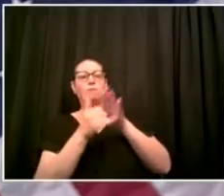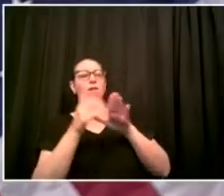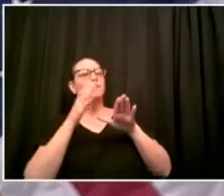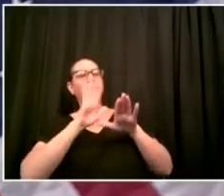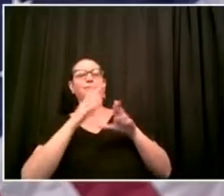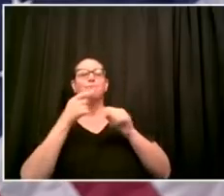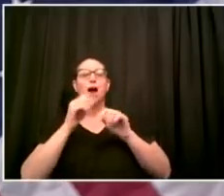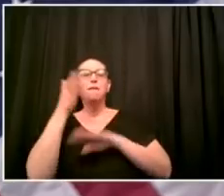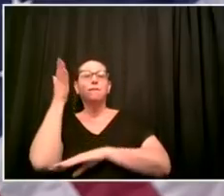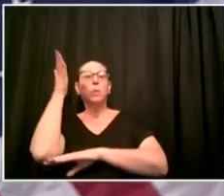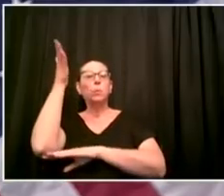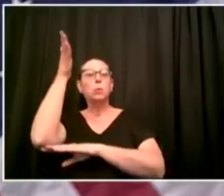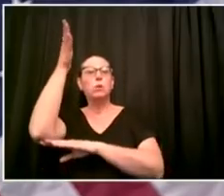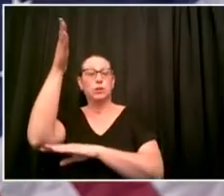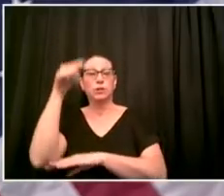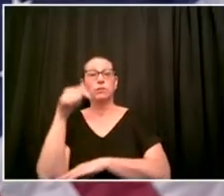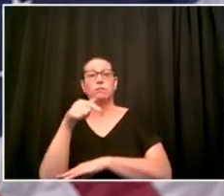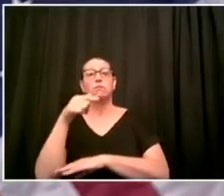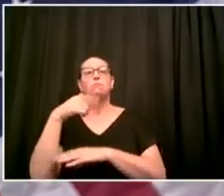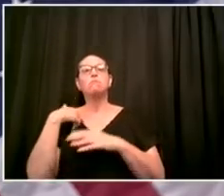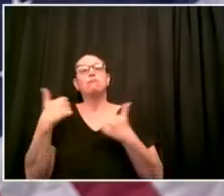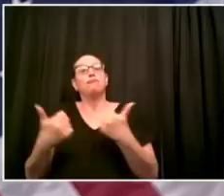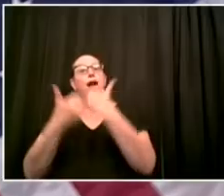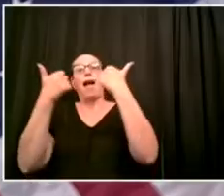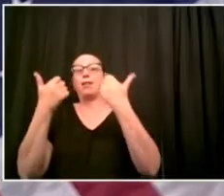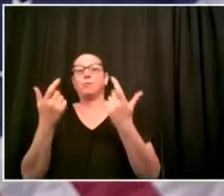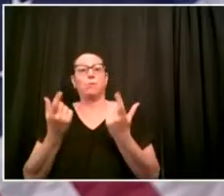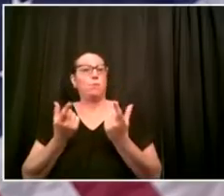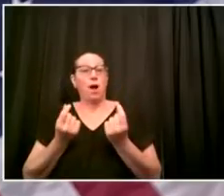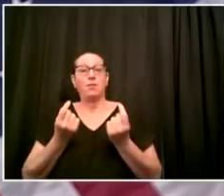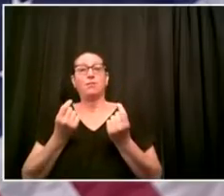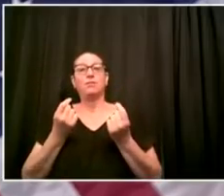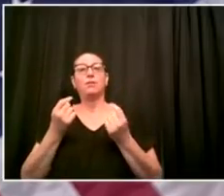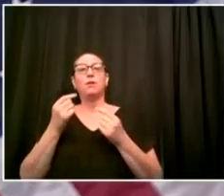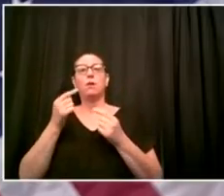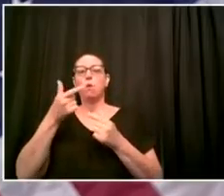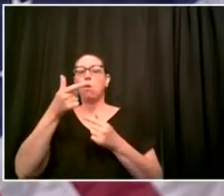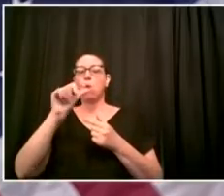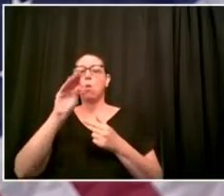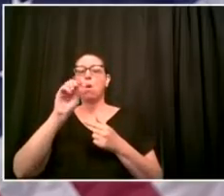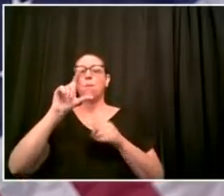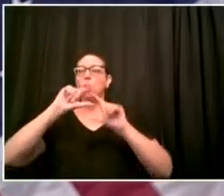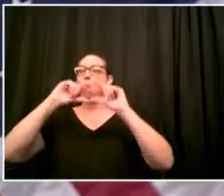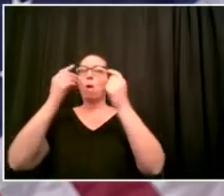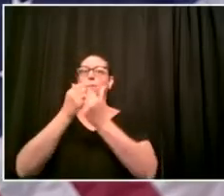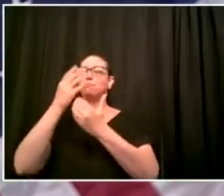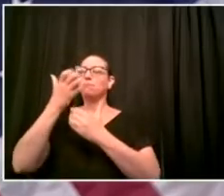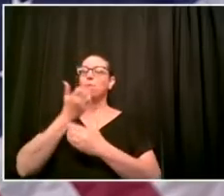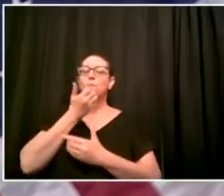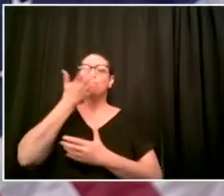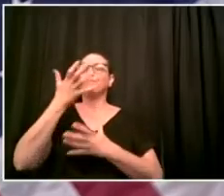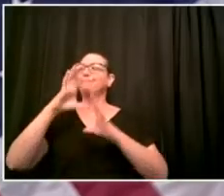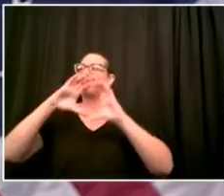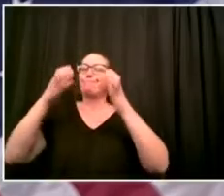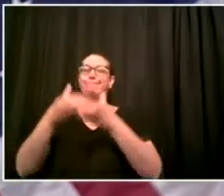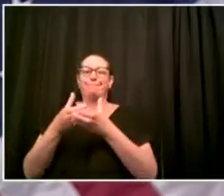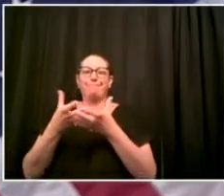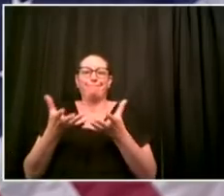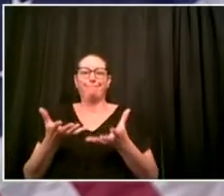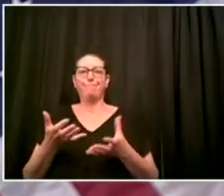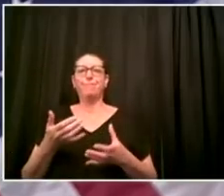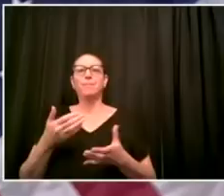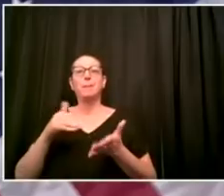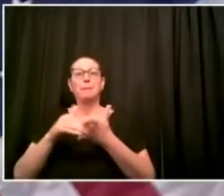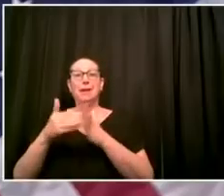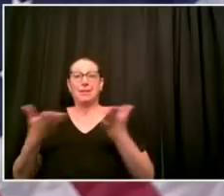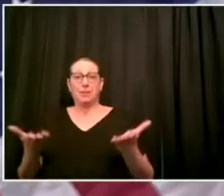warming and addressing the need for this city to have a very different quality of life in the future. And that has to be about